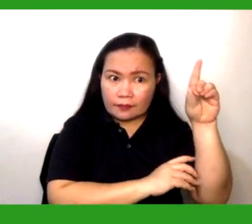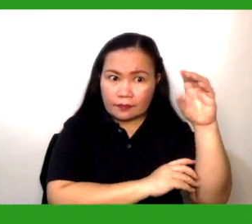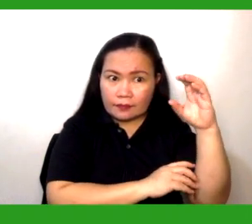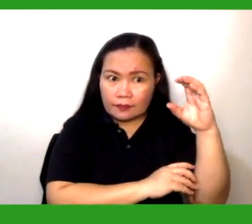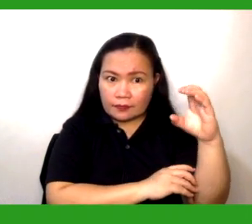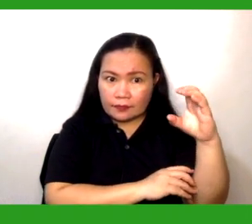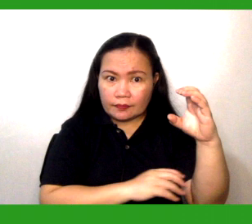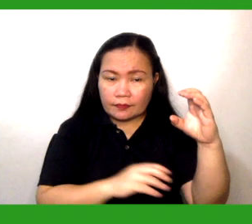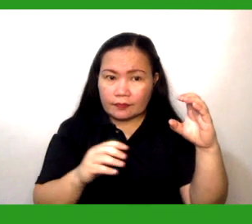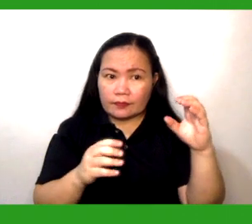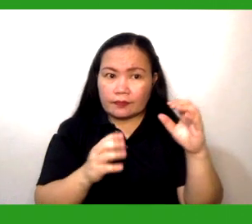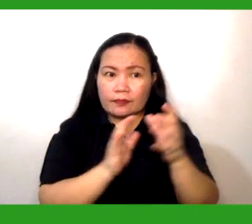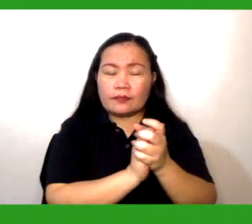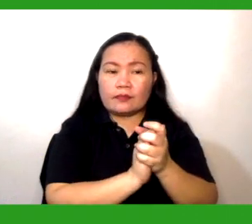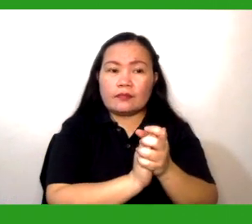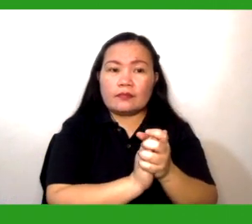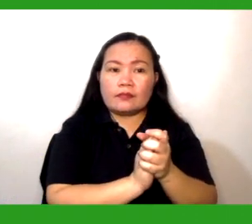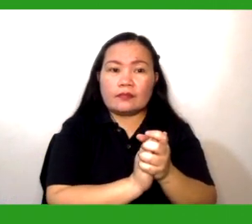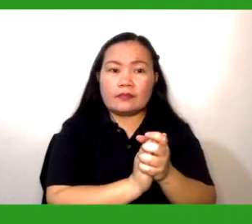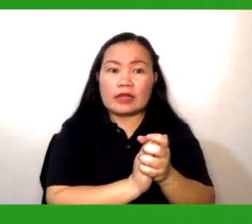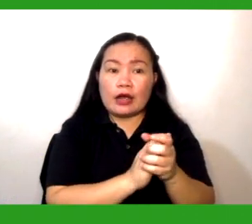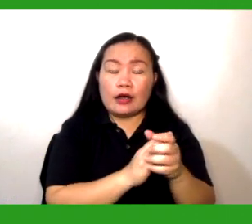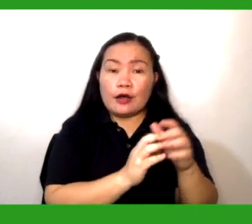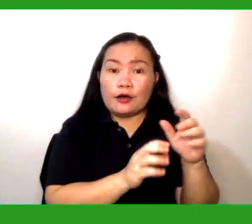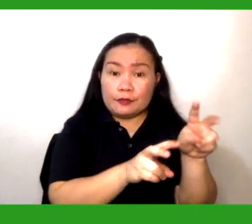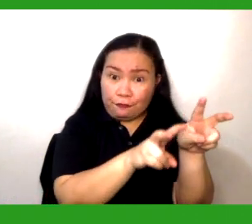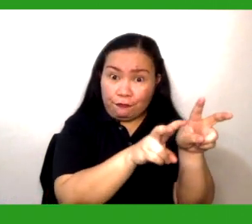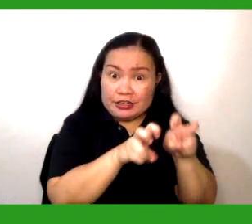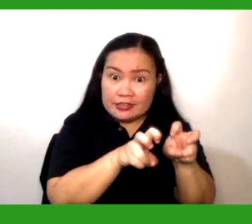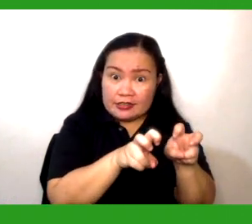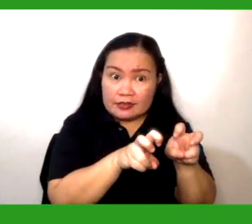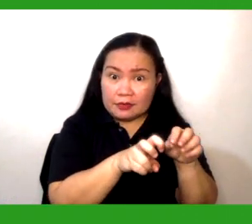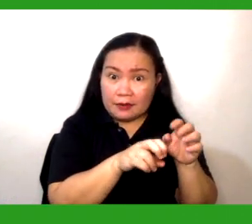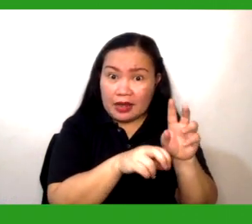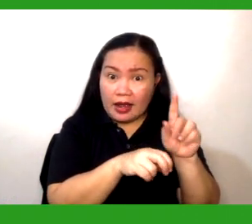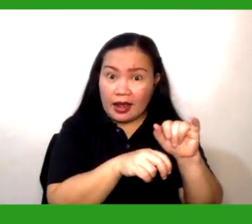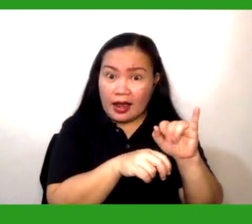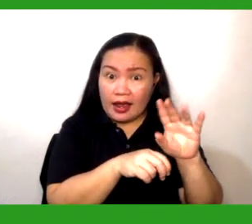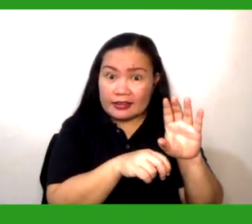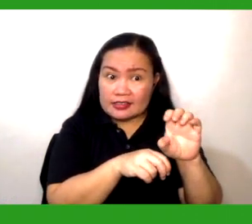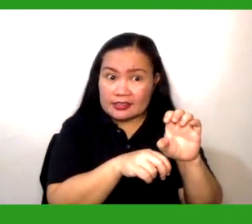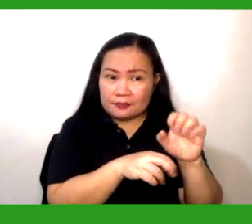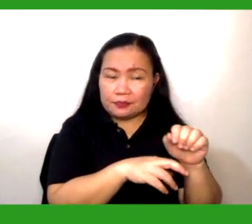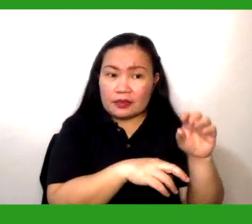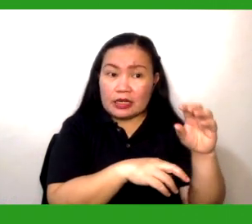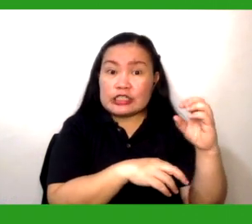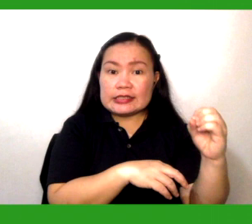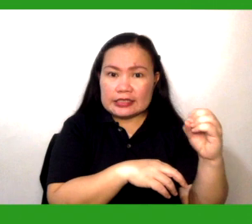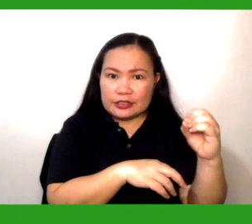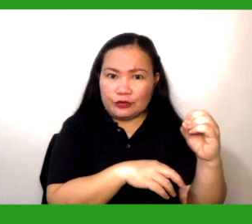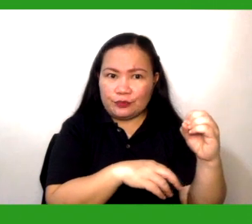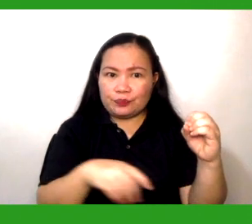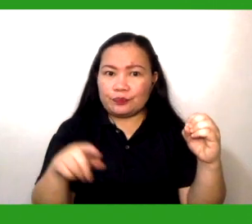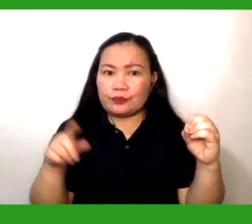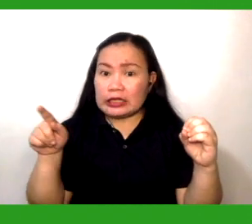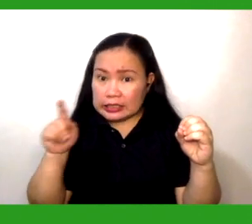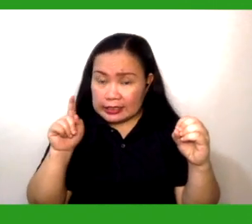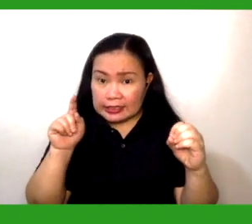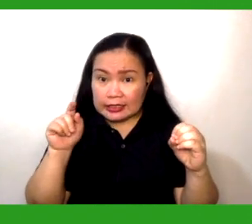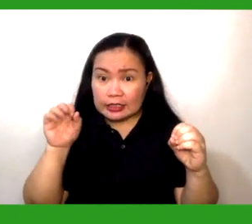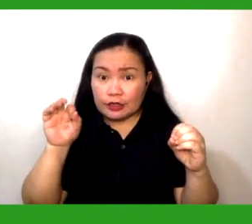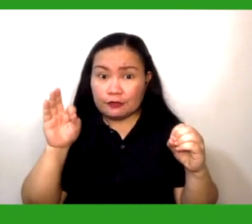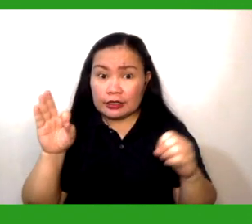degree Fahrenheit, so the freezing point for degree Celsius is 0, while the freezing point in